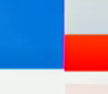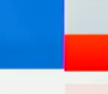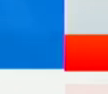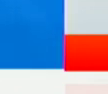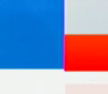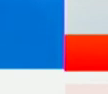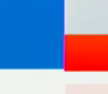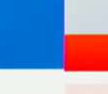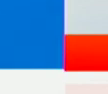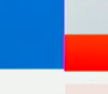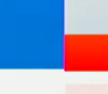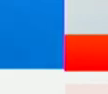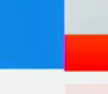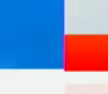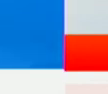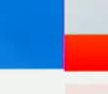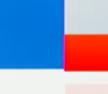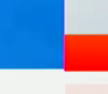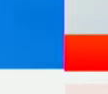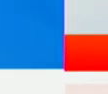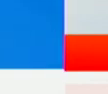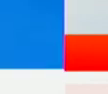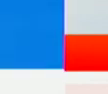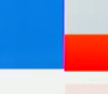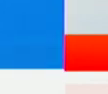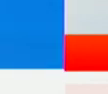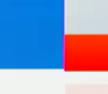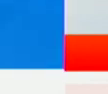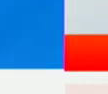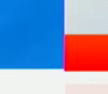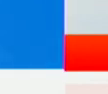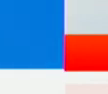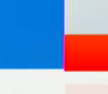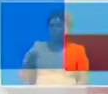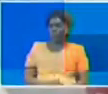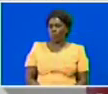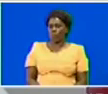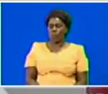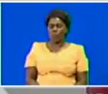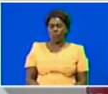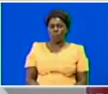So 58% yes and 42% say no.